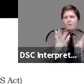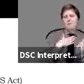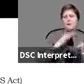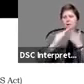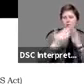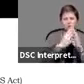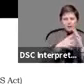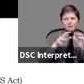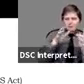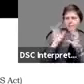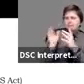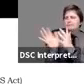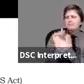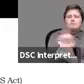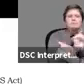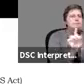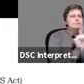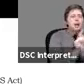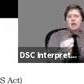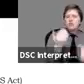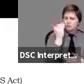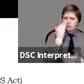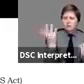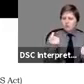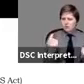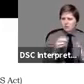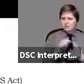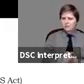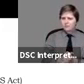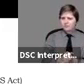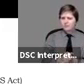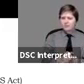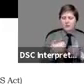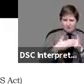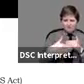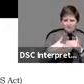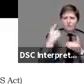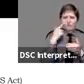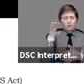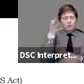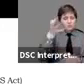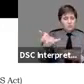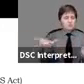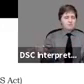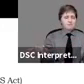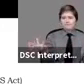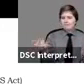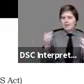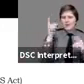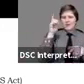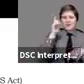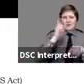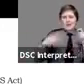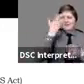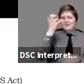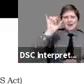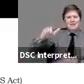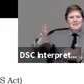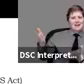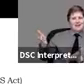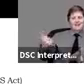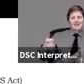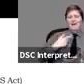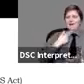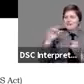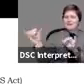and just being in the know. I guess in terms of moving forward for the future, you can't lose sight of that. I would say the